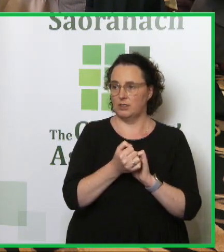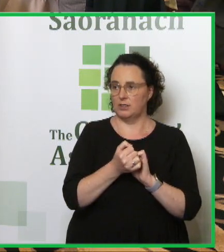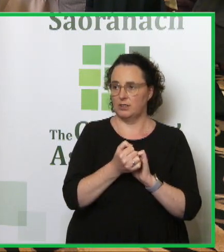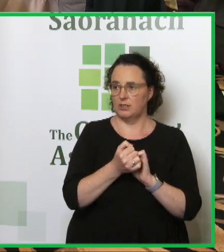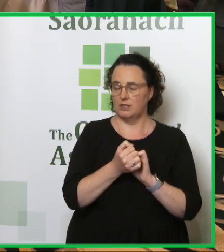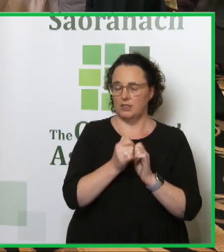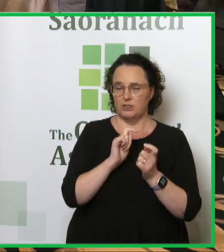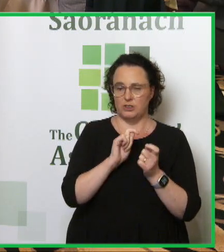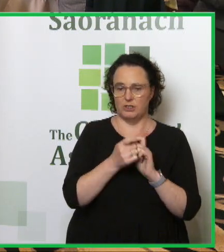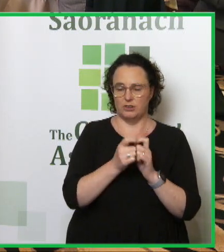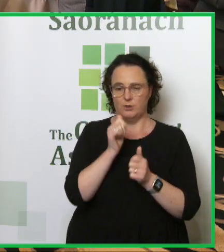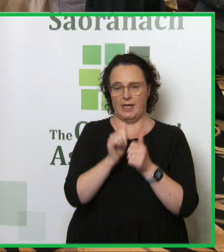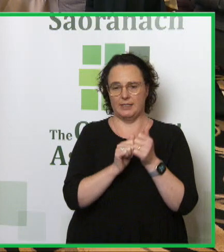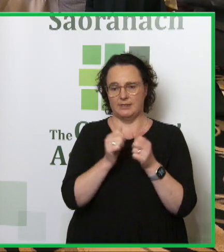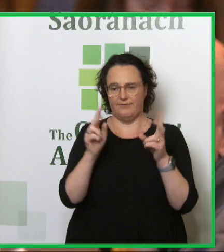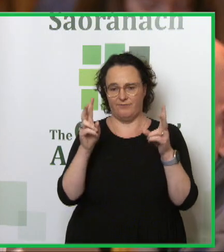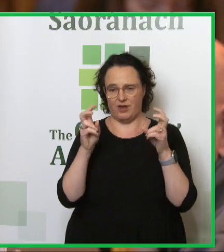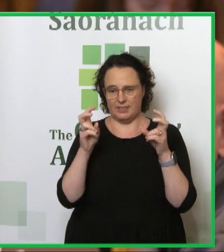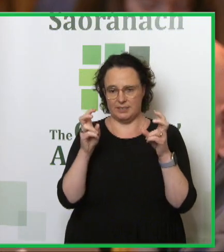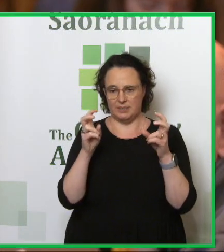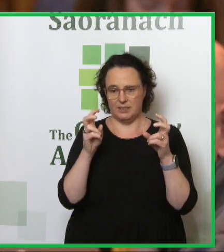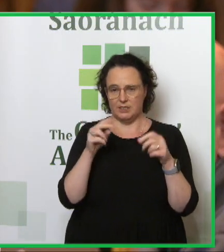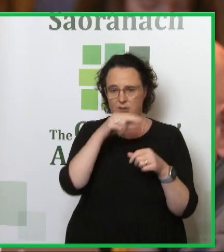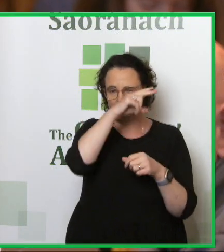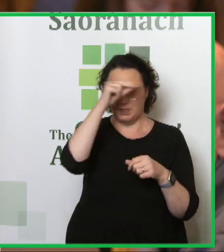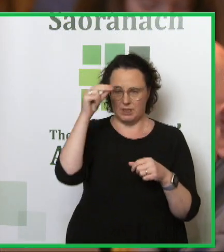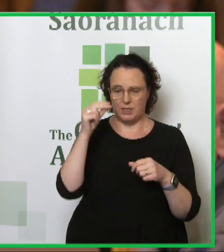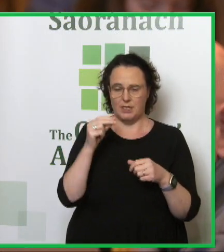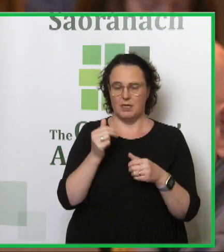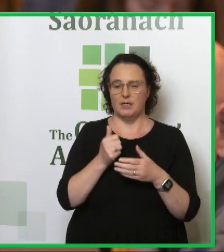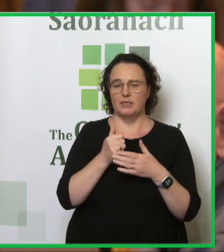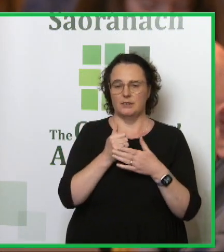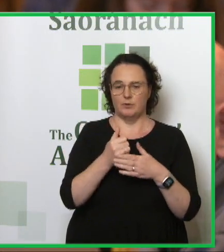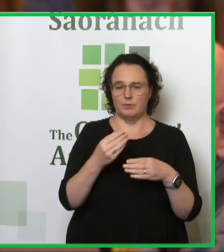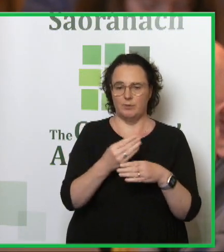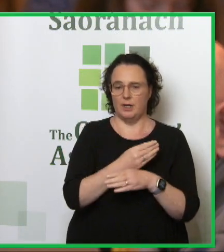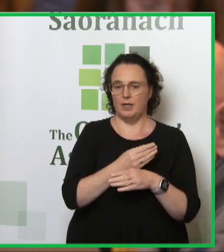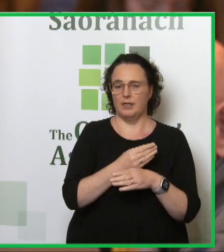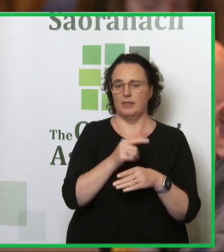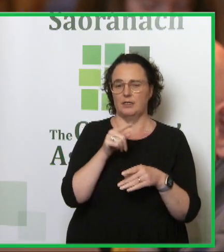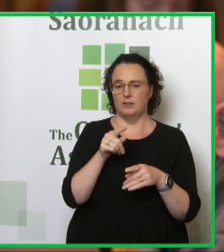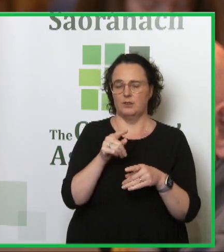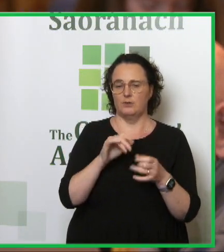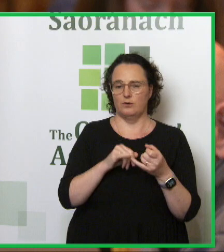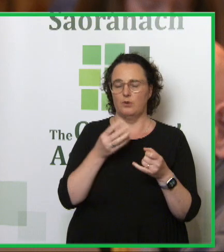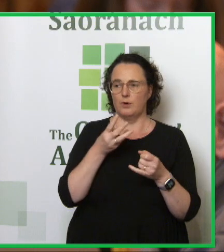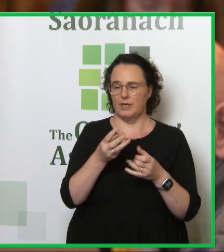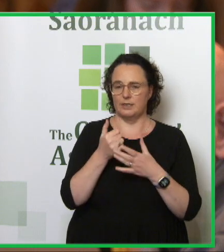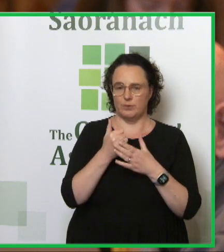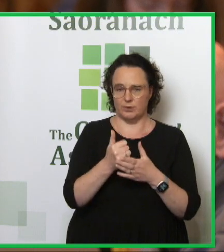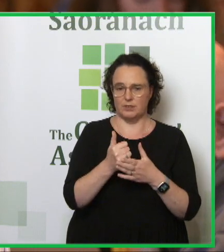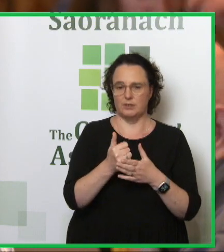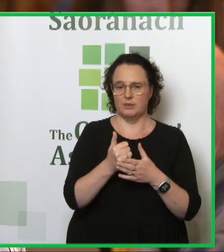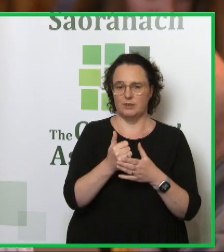make it active? So we say, for example, supported by, and change it to the body who is going to support and who must